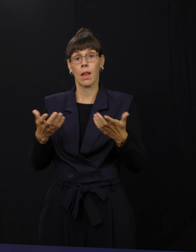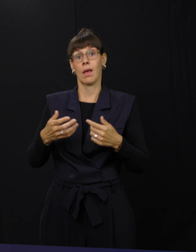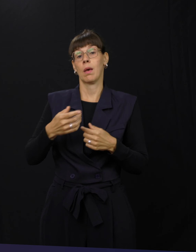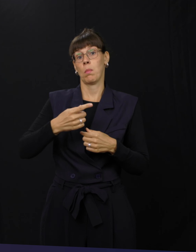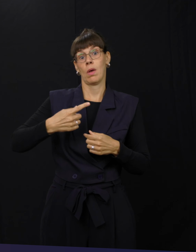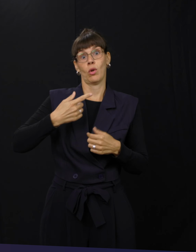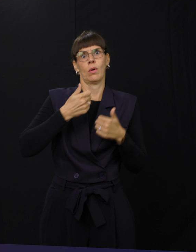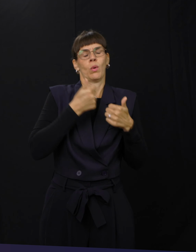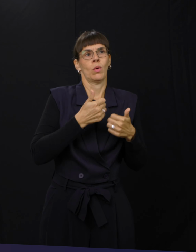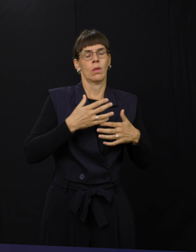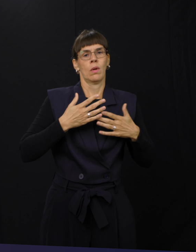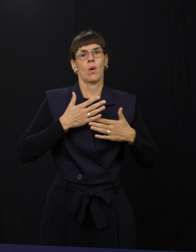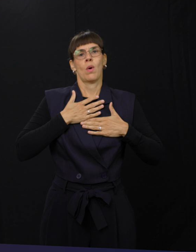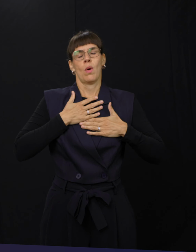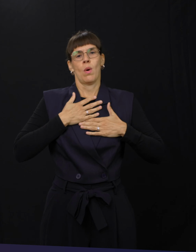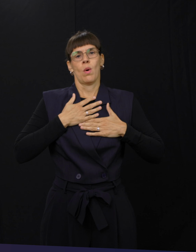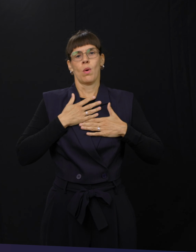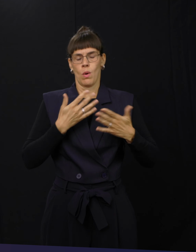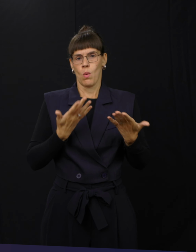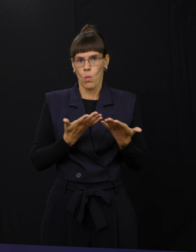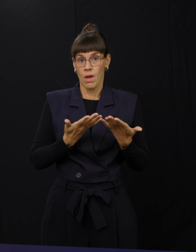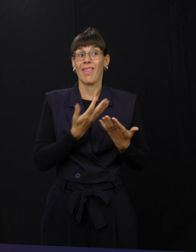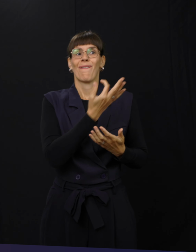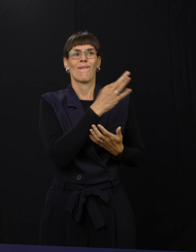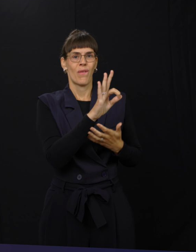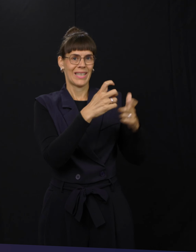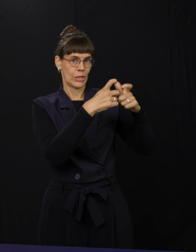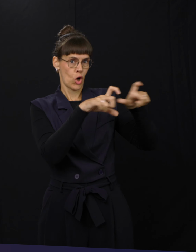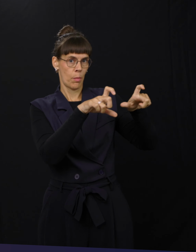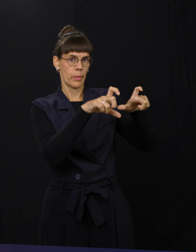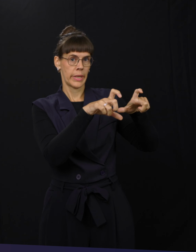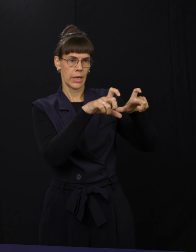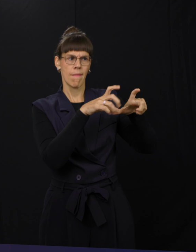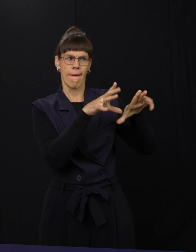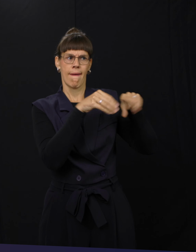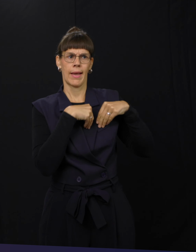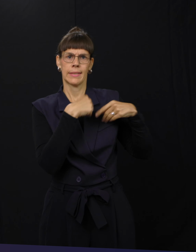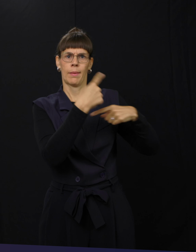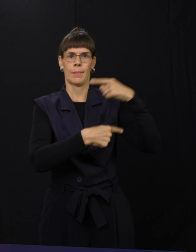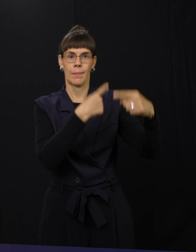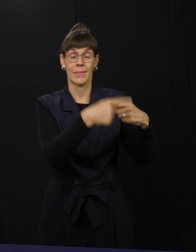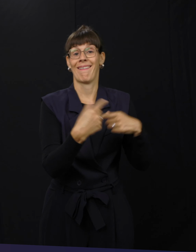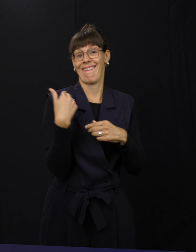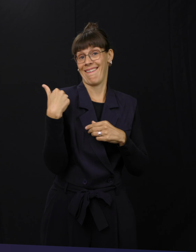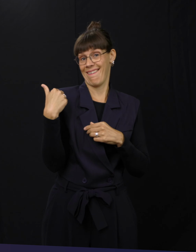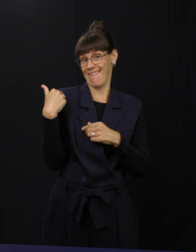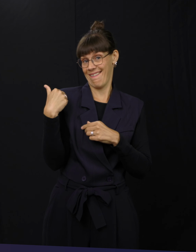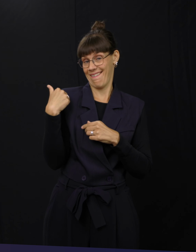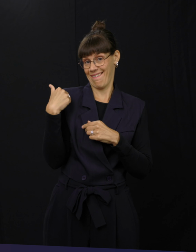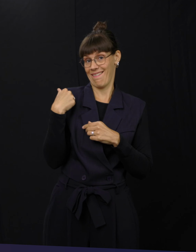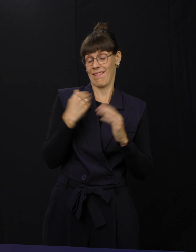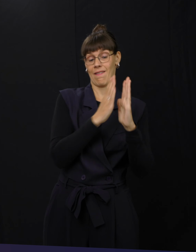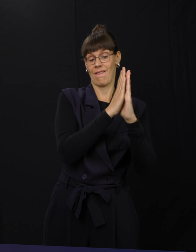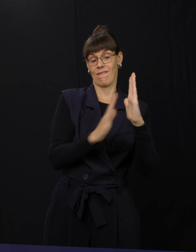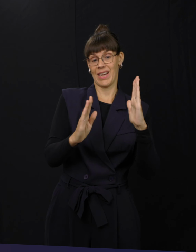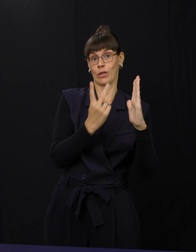the patients, it was taken over by a French biotech company. And they recently launched a phase